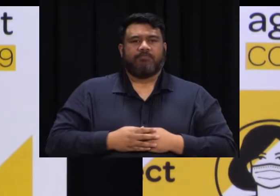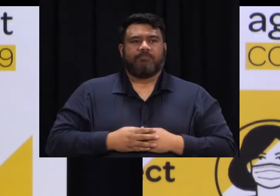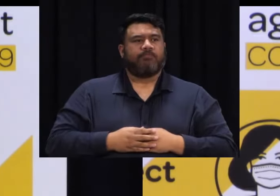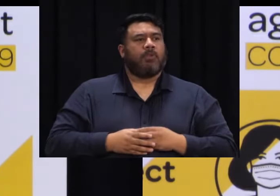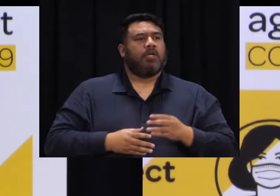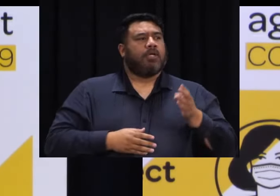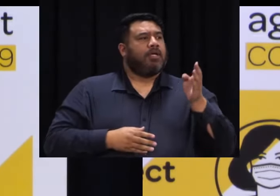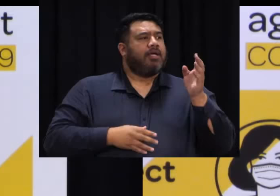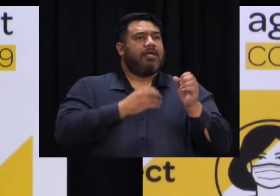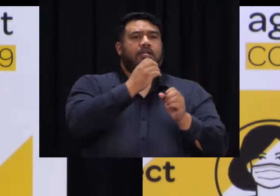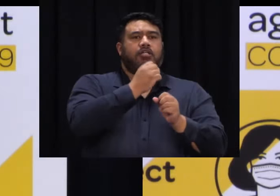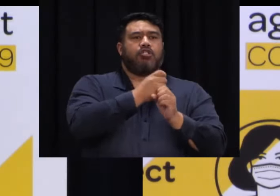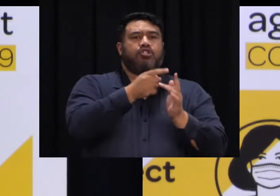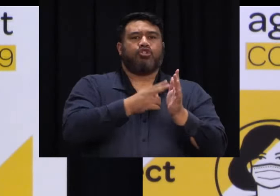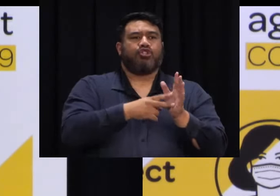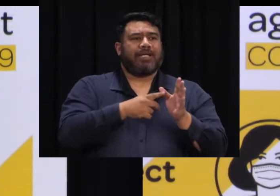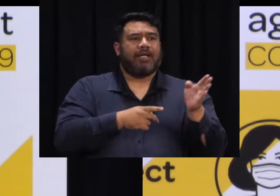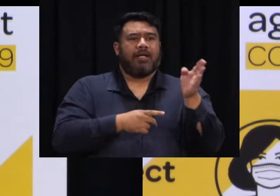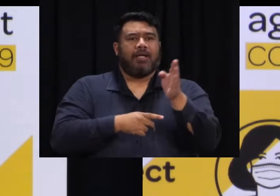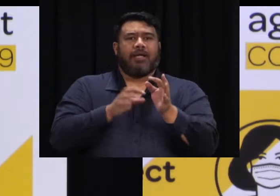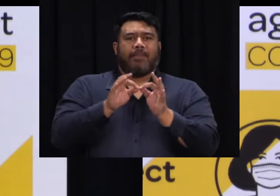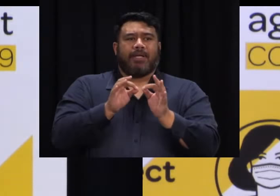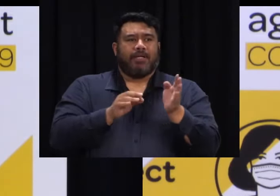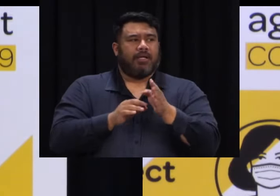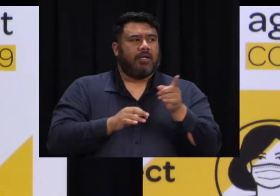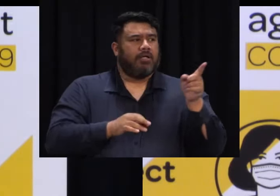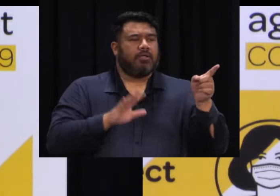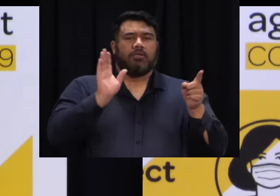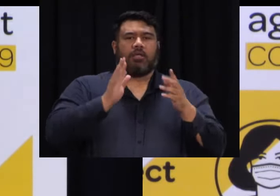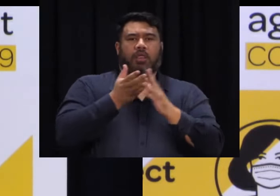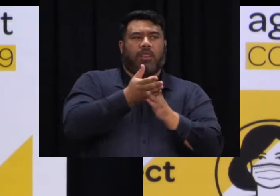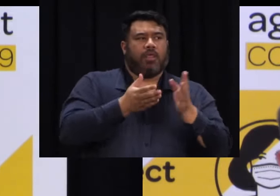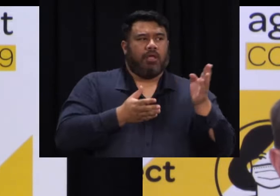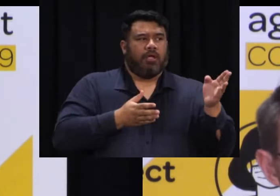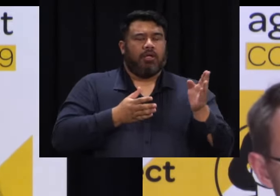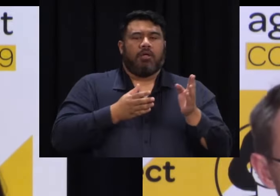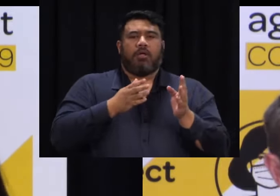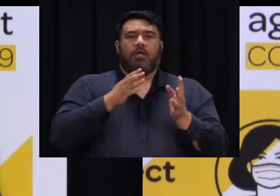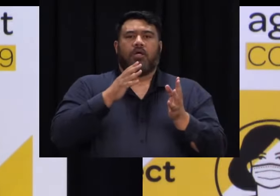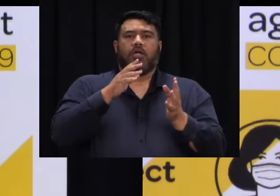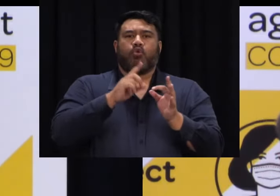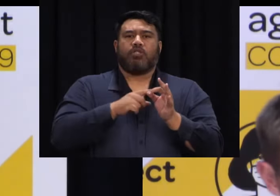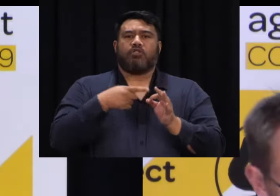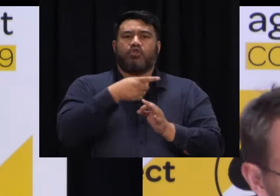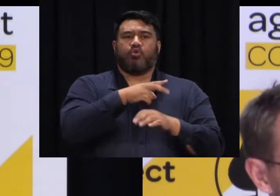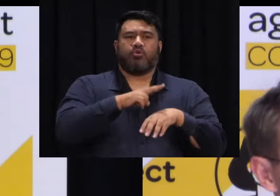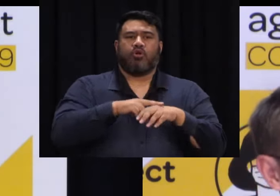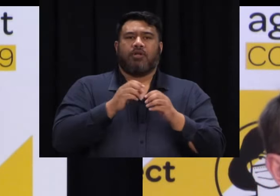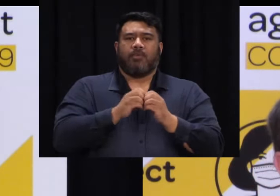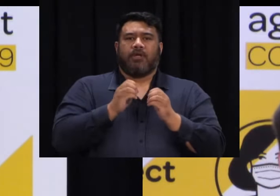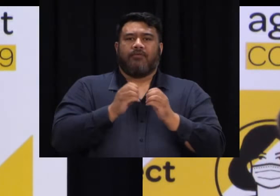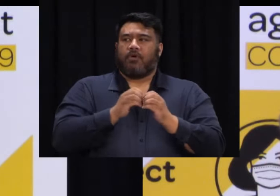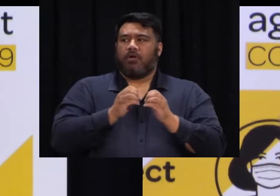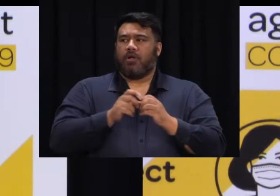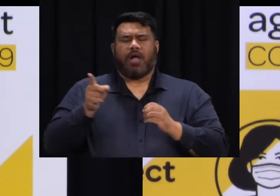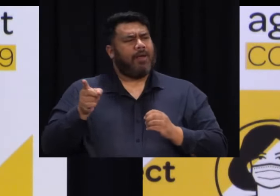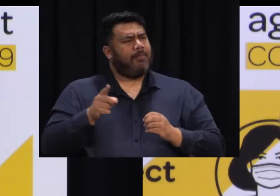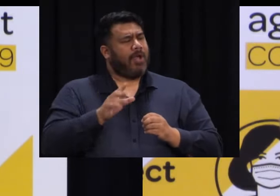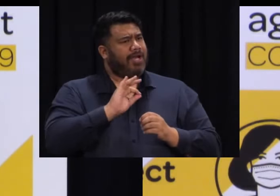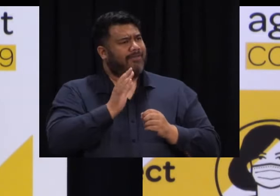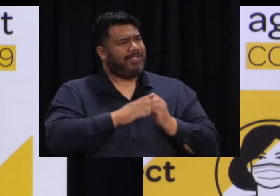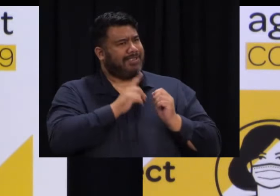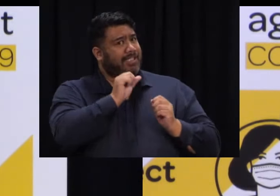and then I was going to finish with Jason. So just a question for Dr. Bloomfield on what the... I don't recall saying your